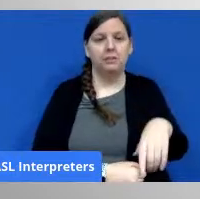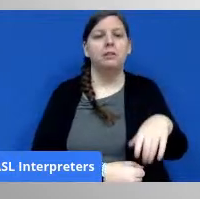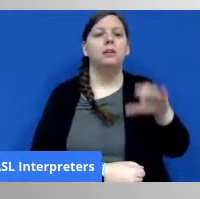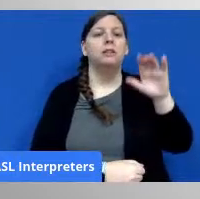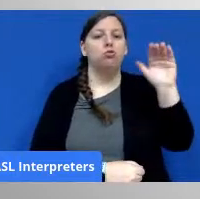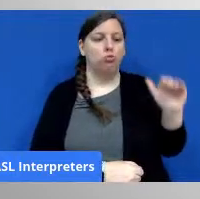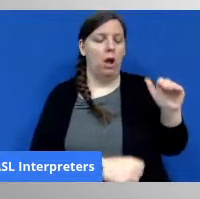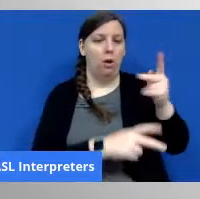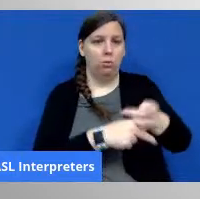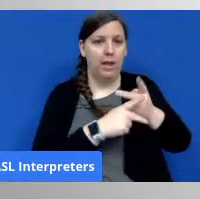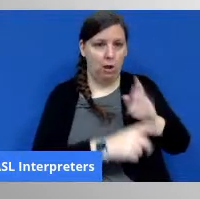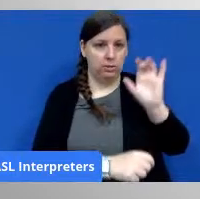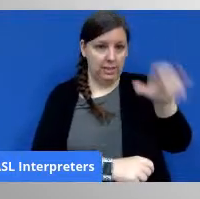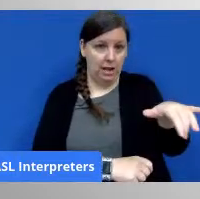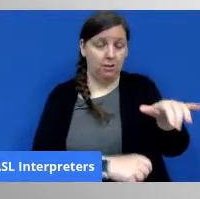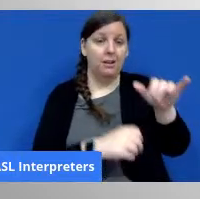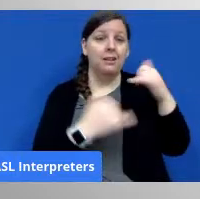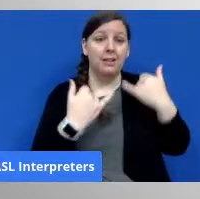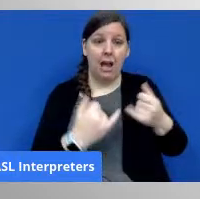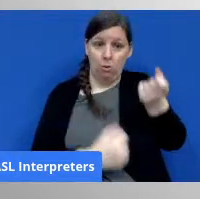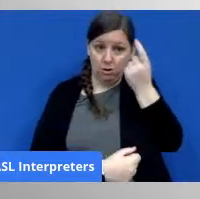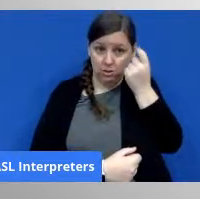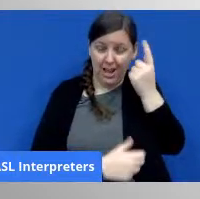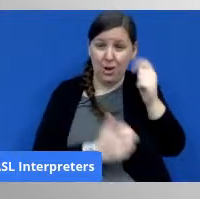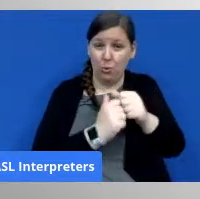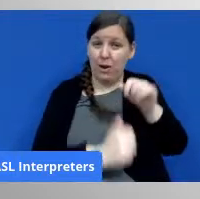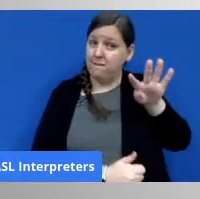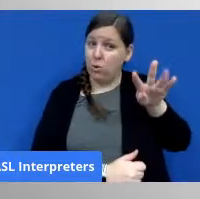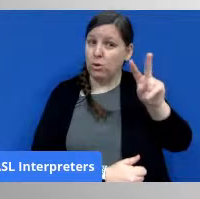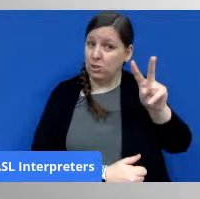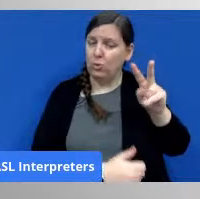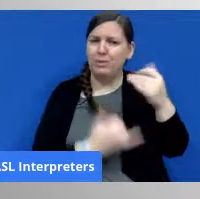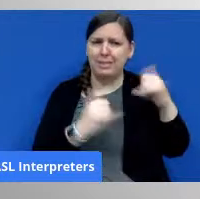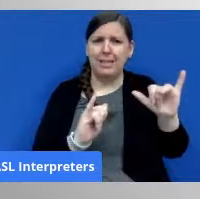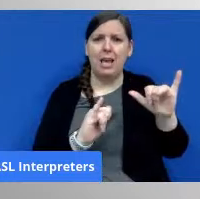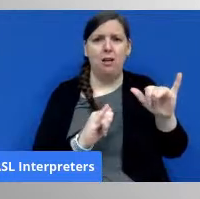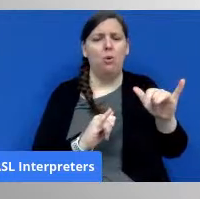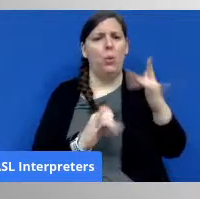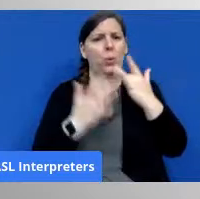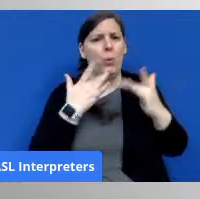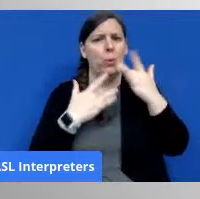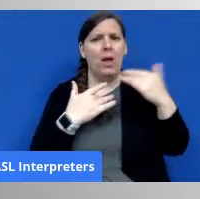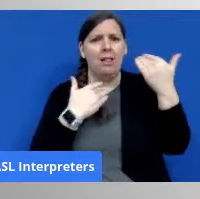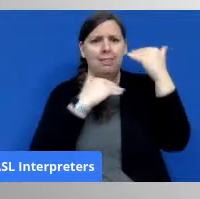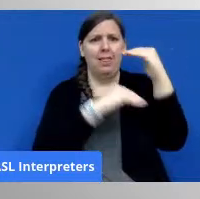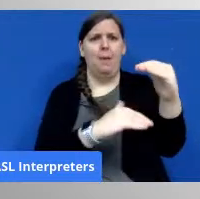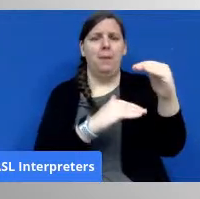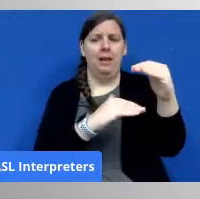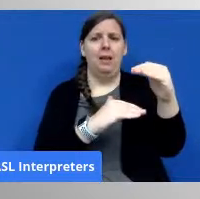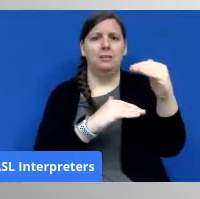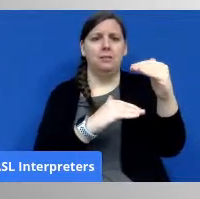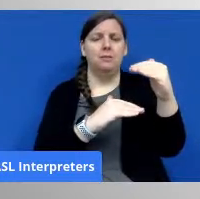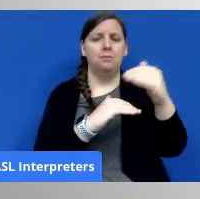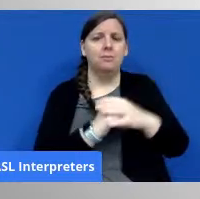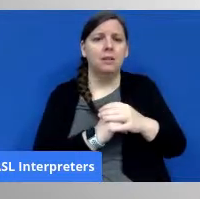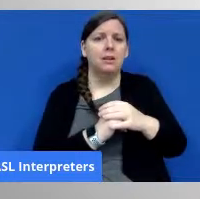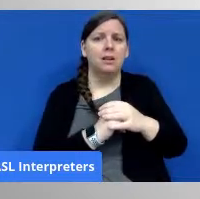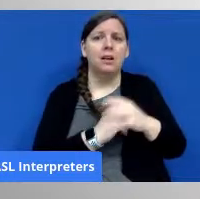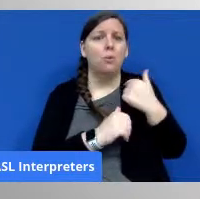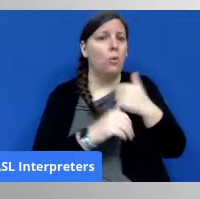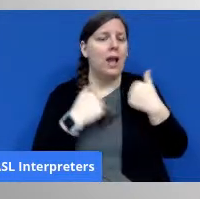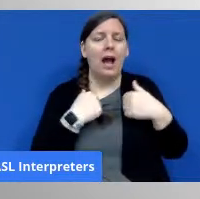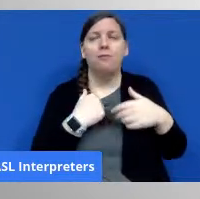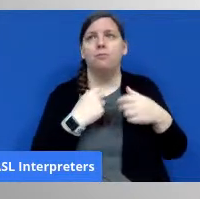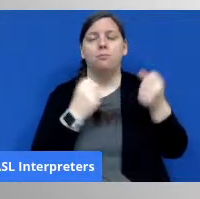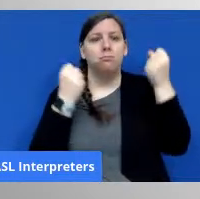it's even with 42, we have a constrained supply based on the data that we see in the Athens Wellbeing Project, right? Because we have thousands and